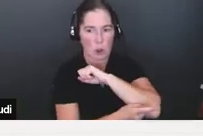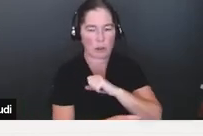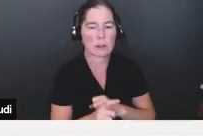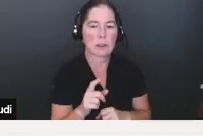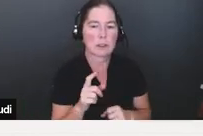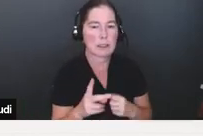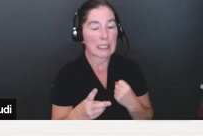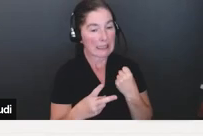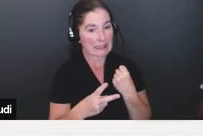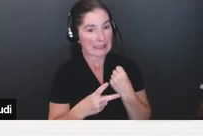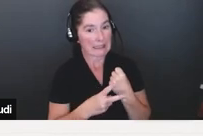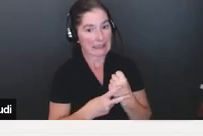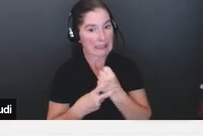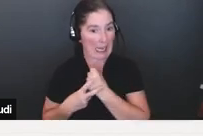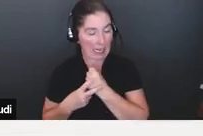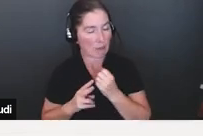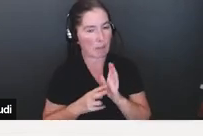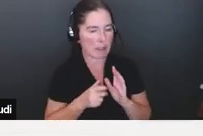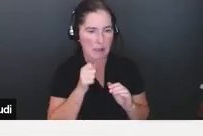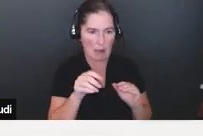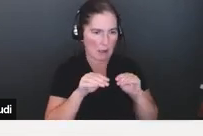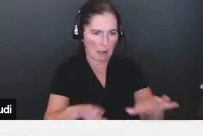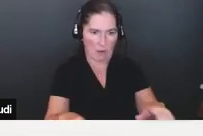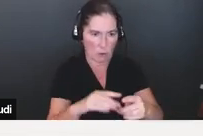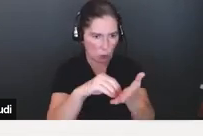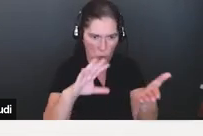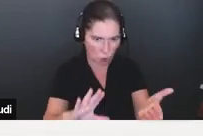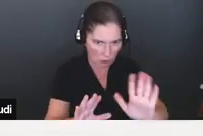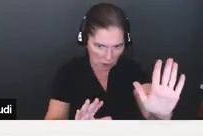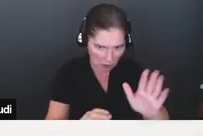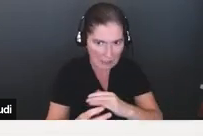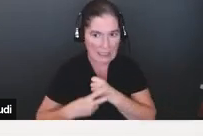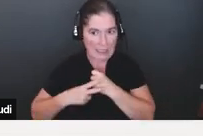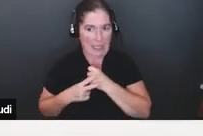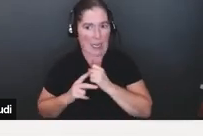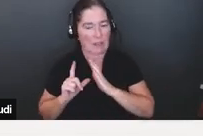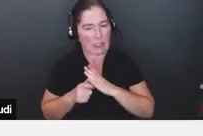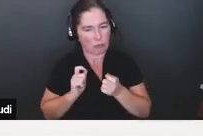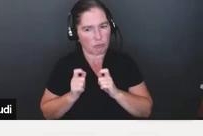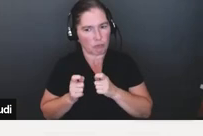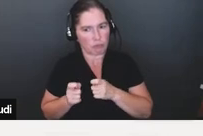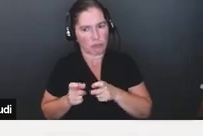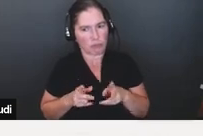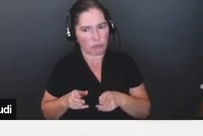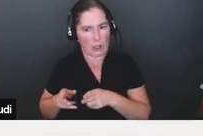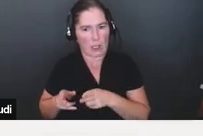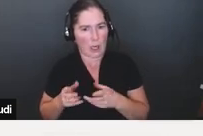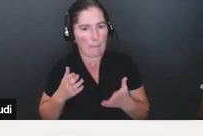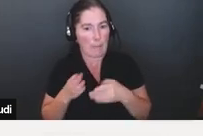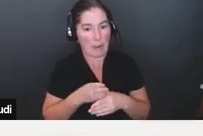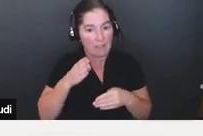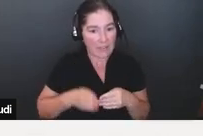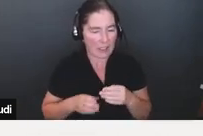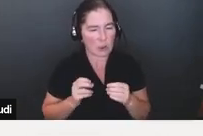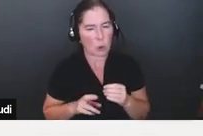I'm not ready to give this to students yet. I want to come back in here and edit it later, or maybe it's done, but it's not where I want